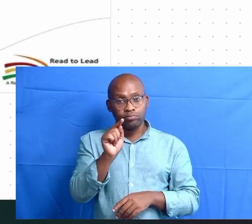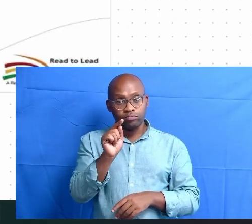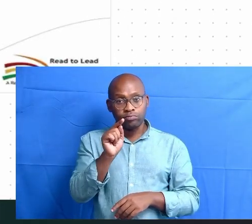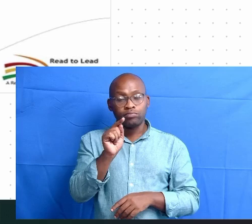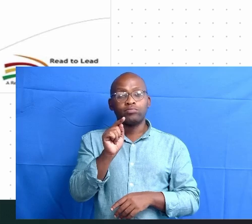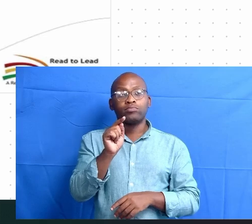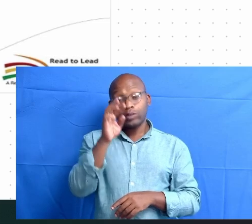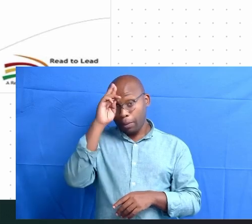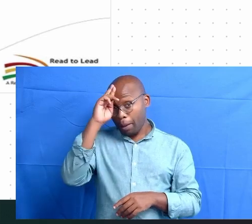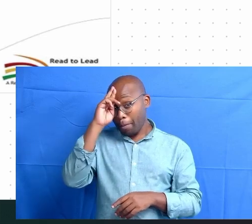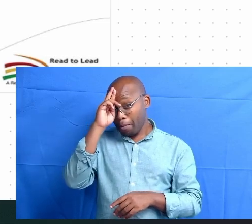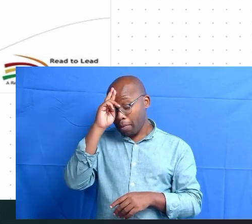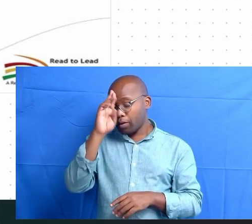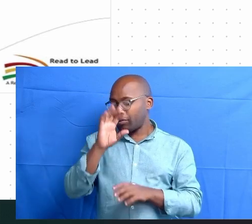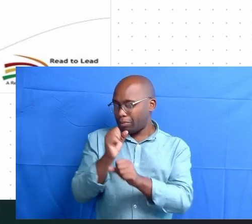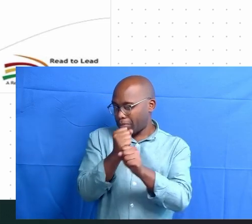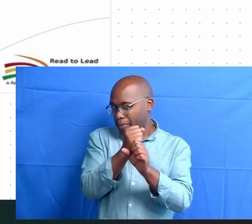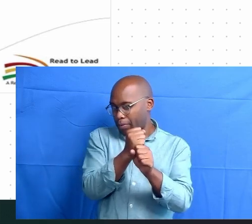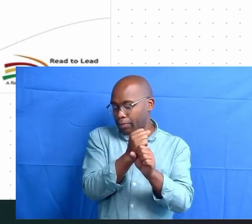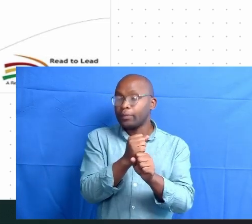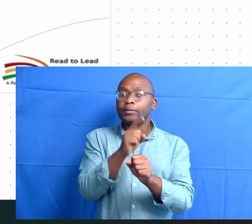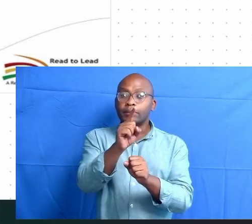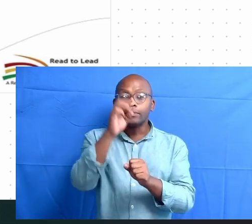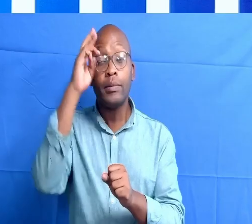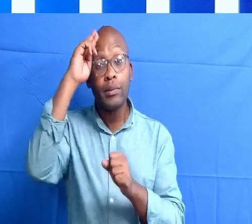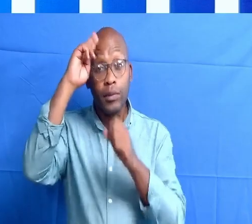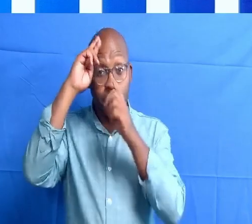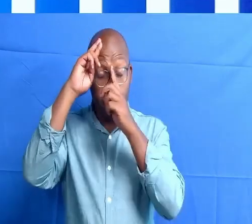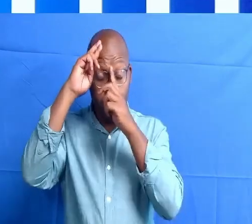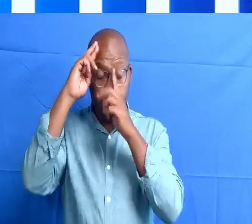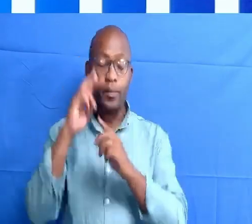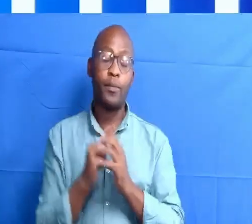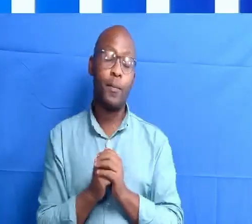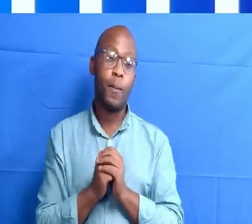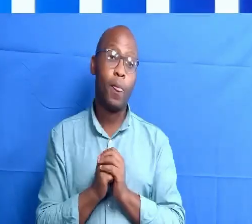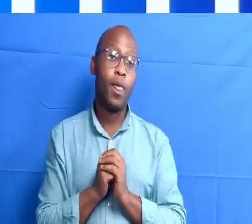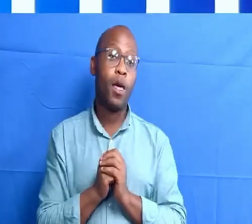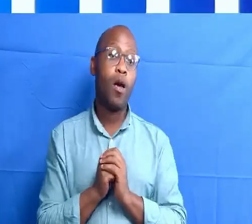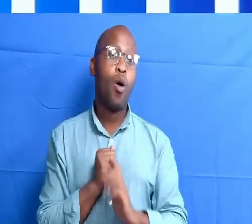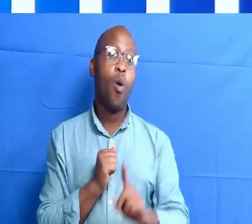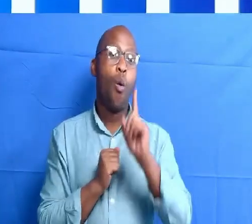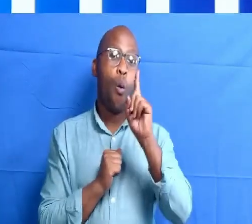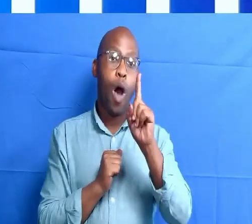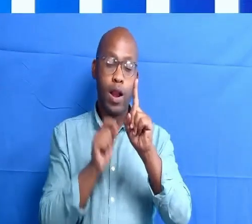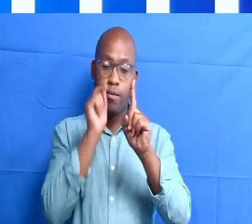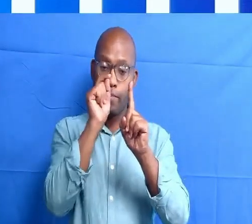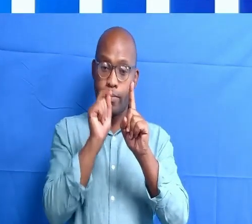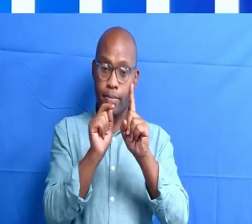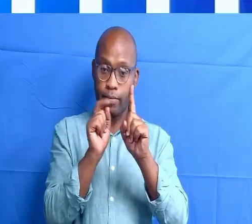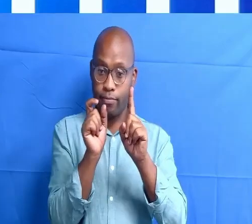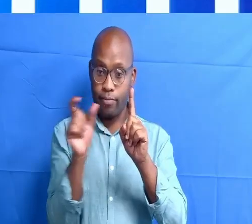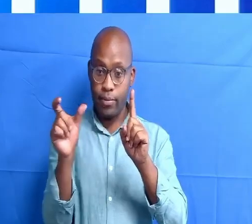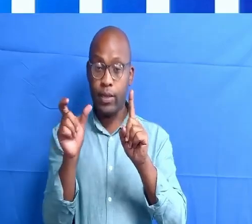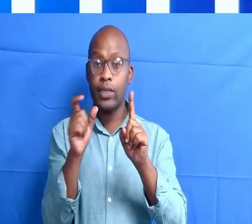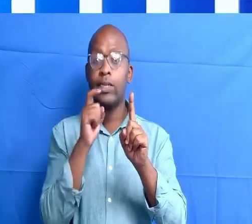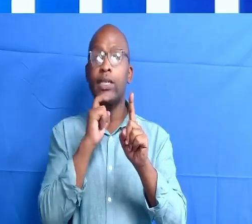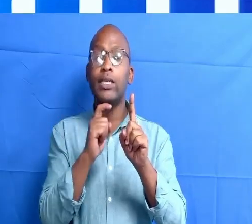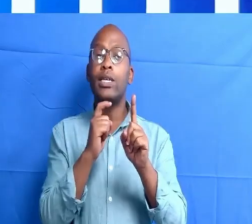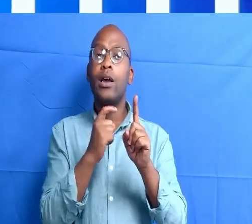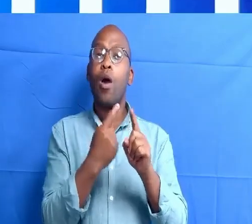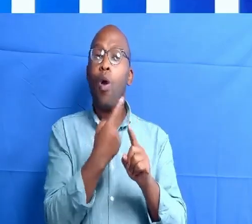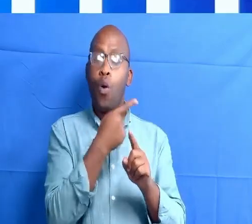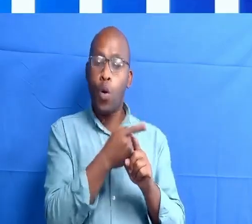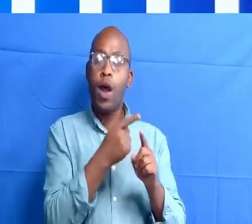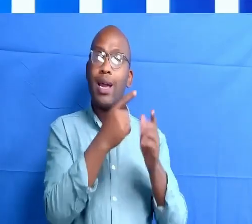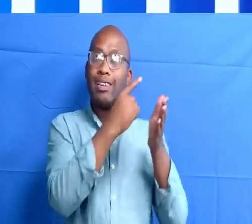2. Now, remember, my learners, that 1 as 2, meaning that the same map side